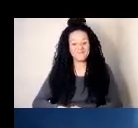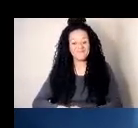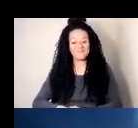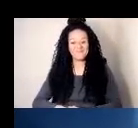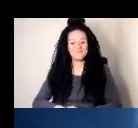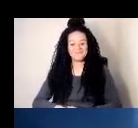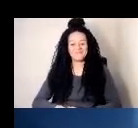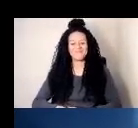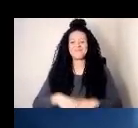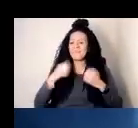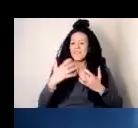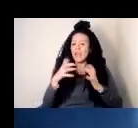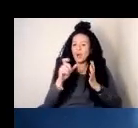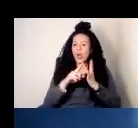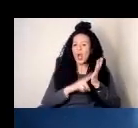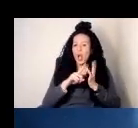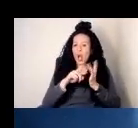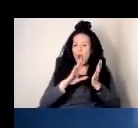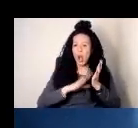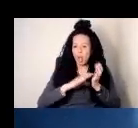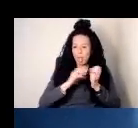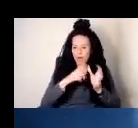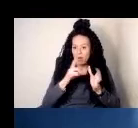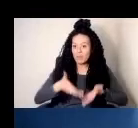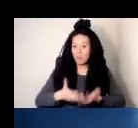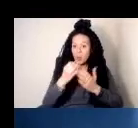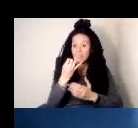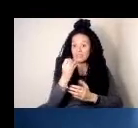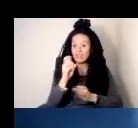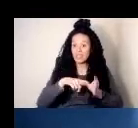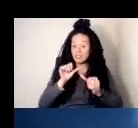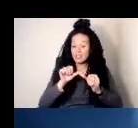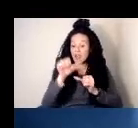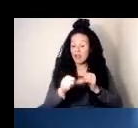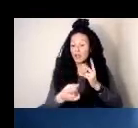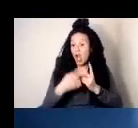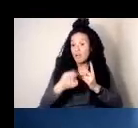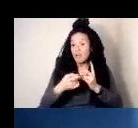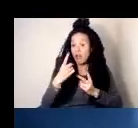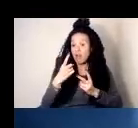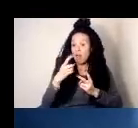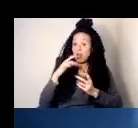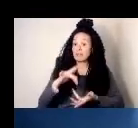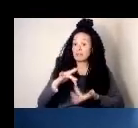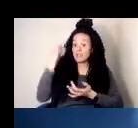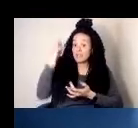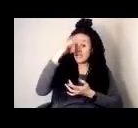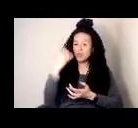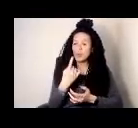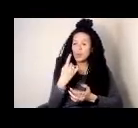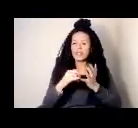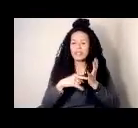Now, Columba was born just 70 years after another of Ireland's most venerated saints, St. Bridget,